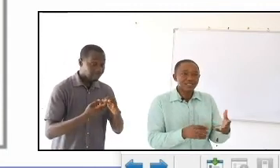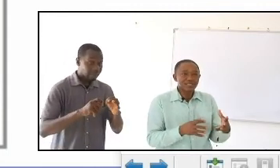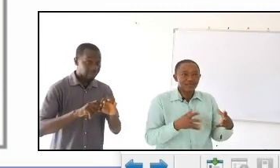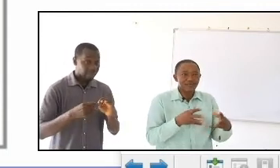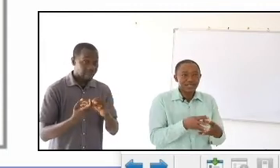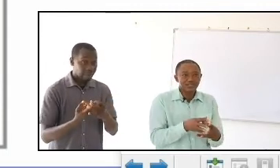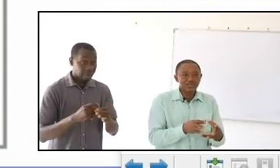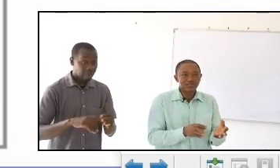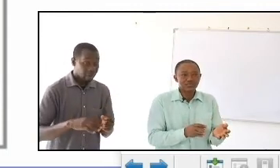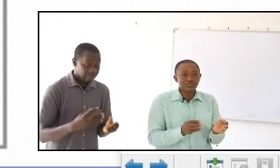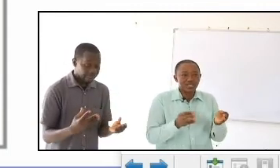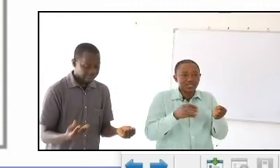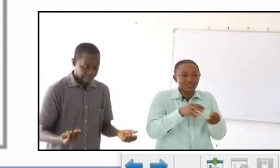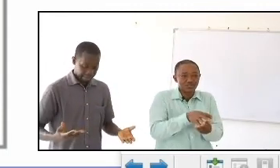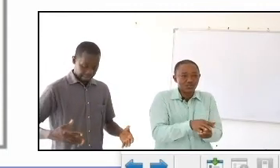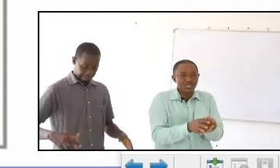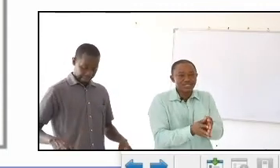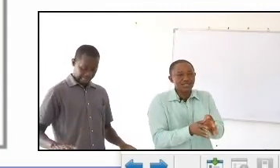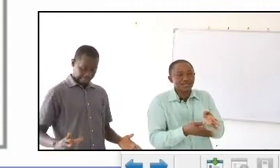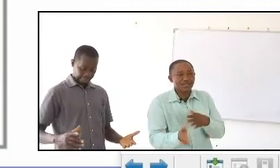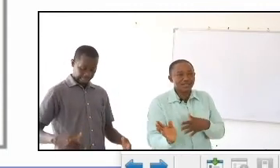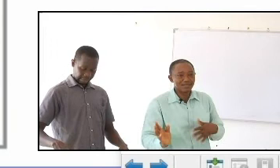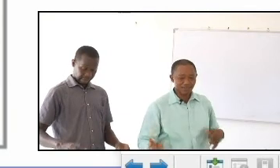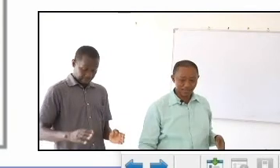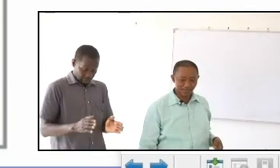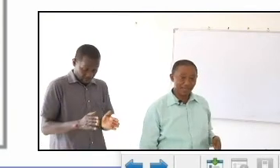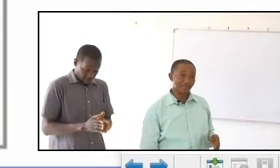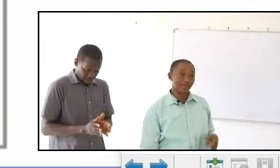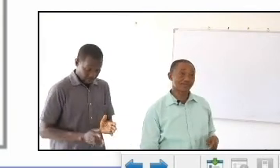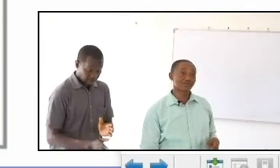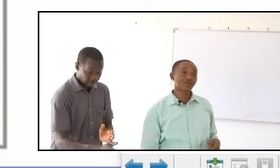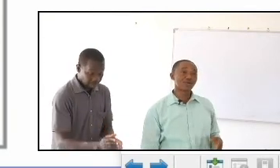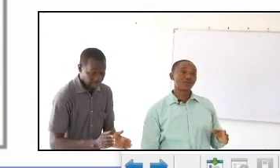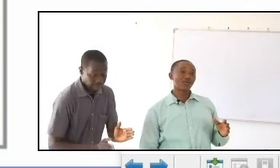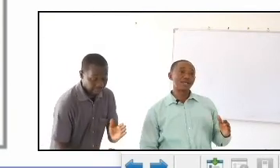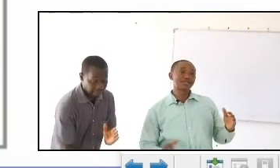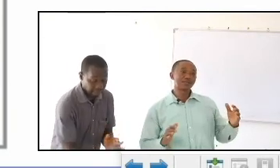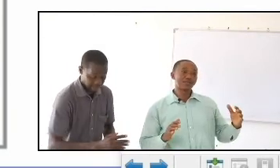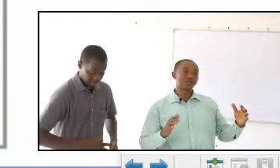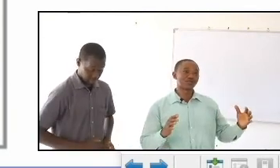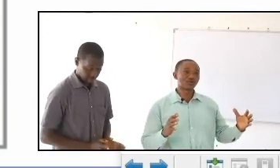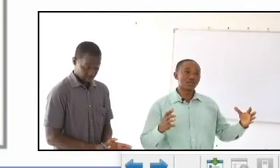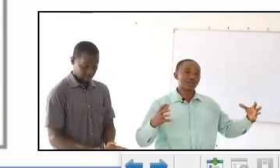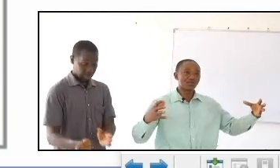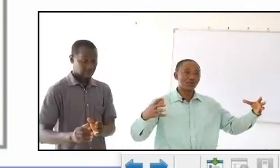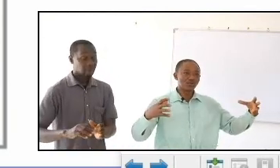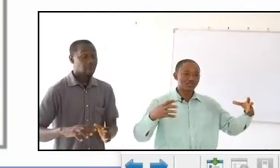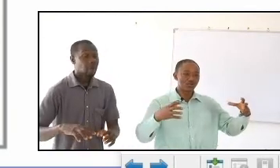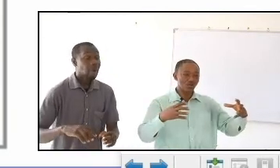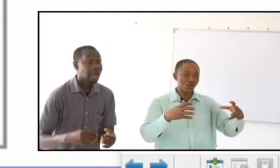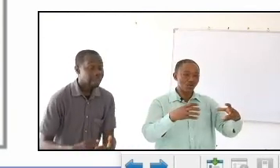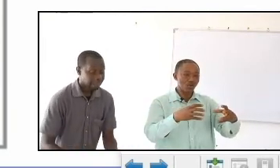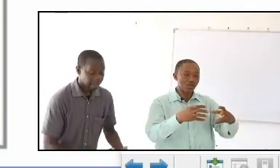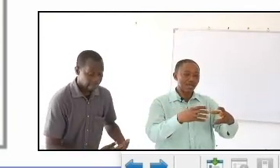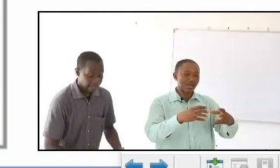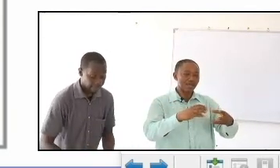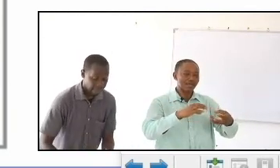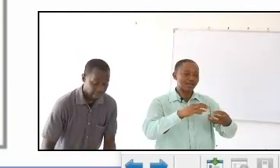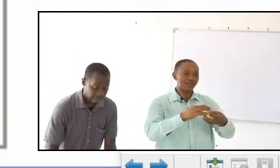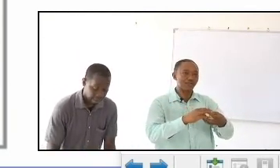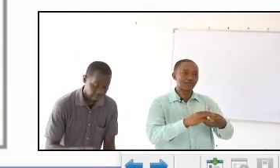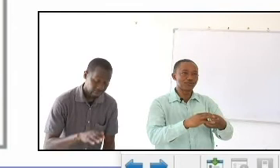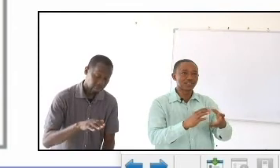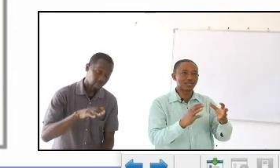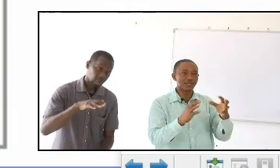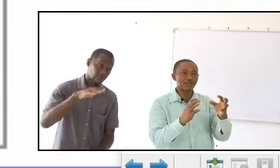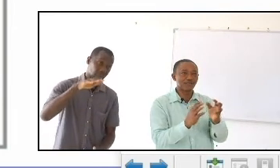it makes them flexible so they can squeeze in and then the baby can pass through. But once the baby is growing, the bones grow and then